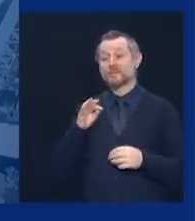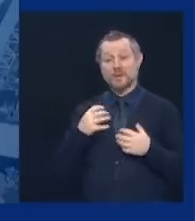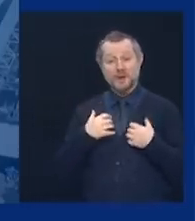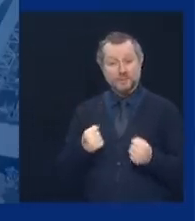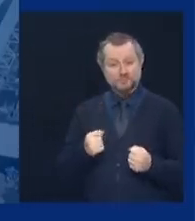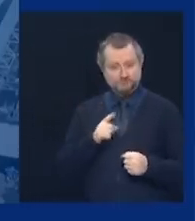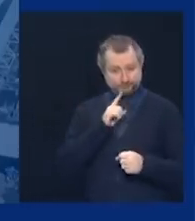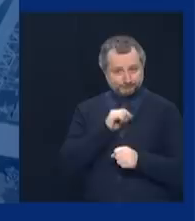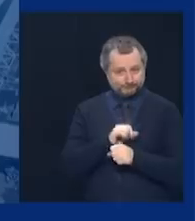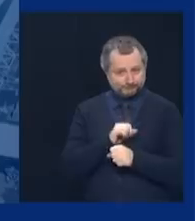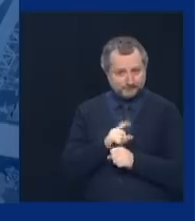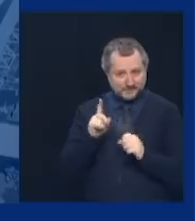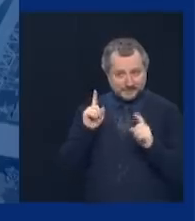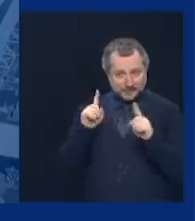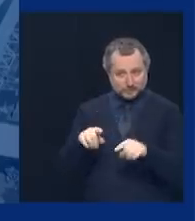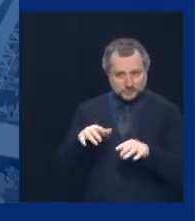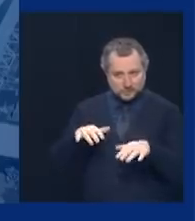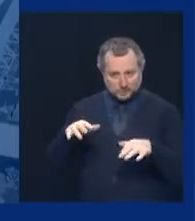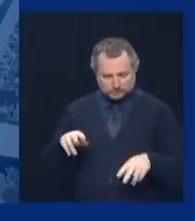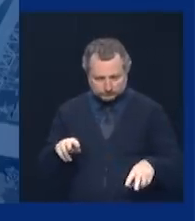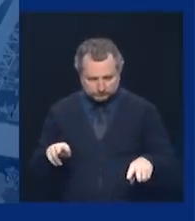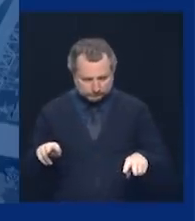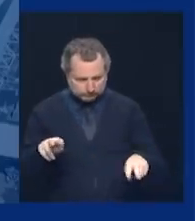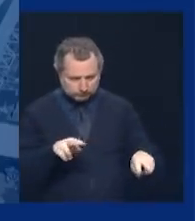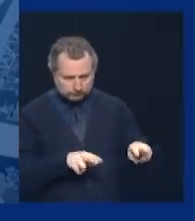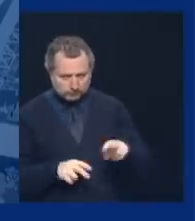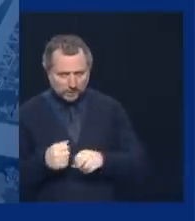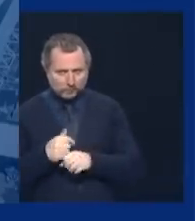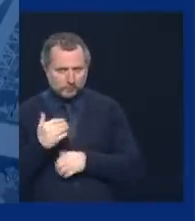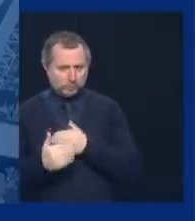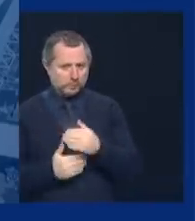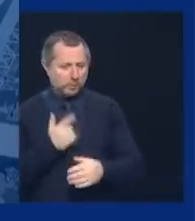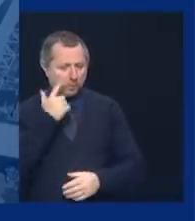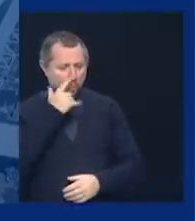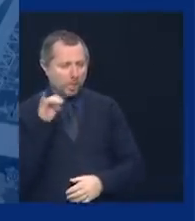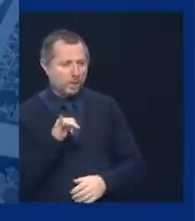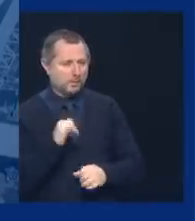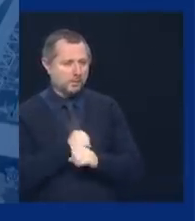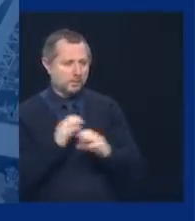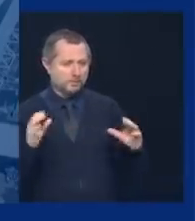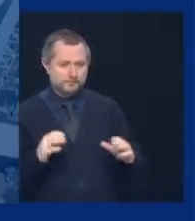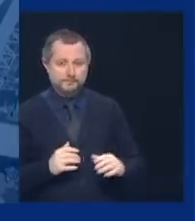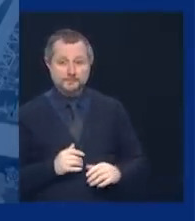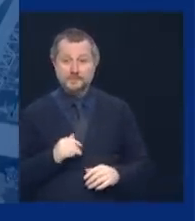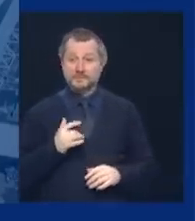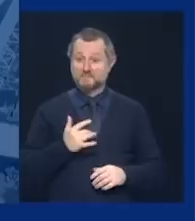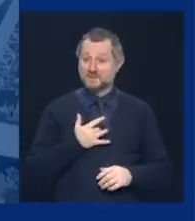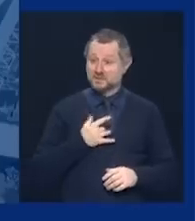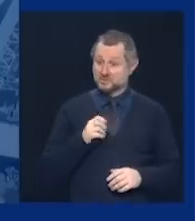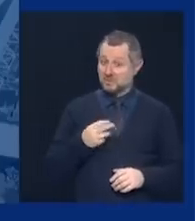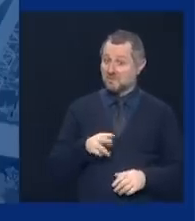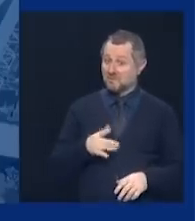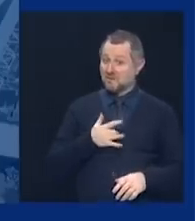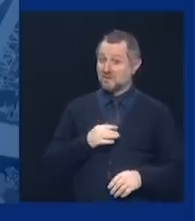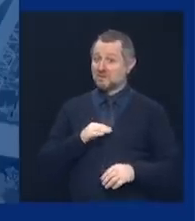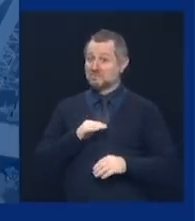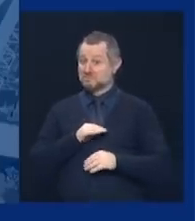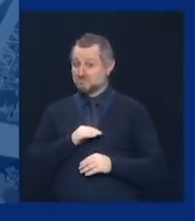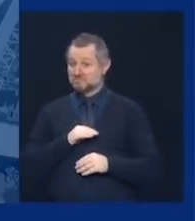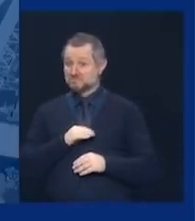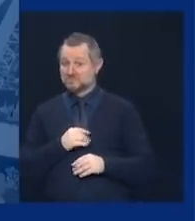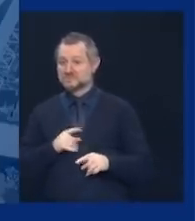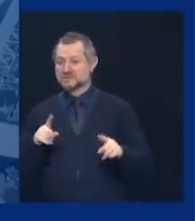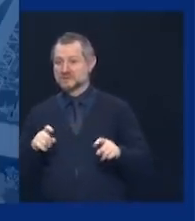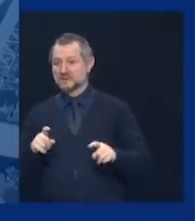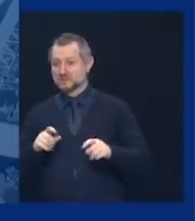another stadium to see how some of these protocols could work, and they're comfortable with that. The testing is the newest